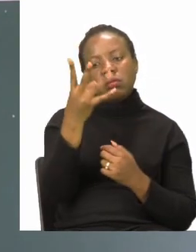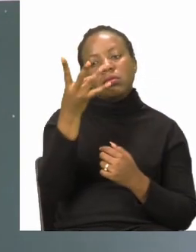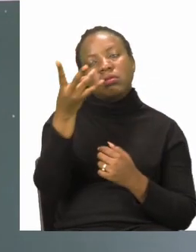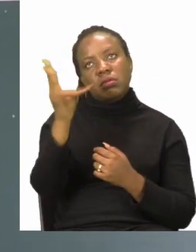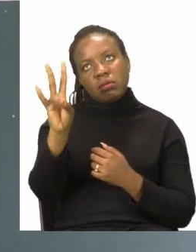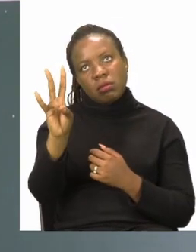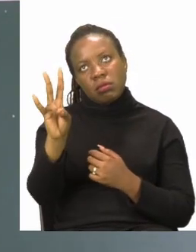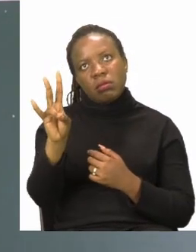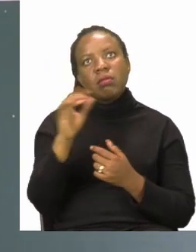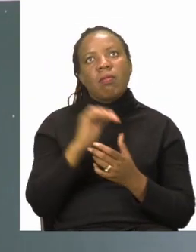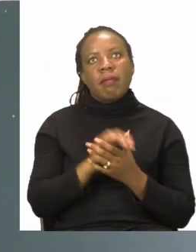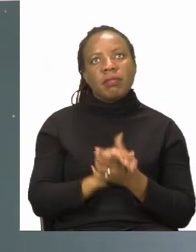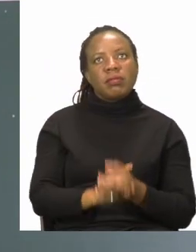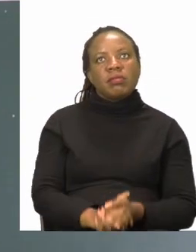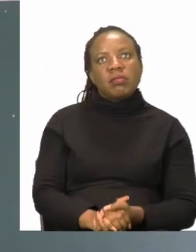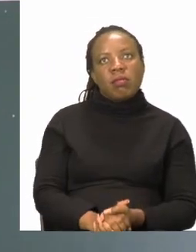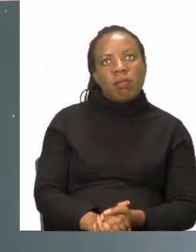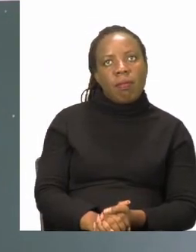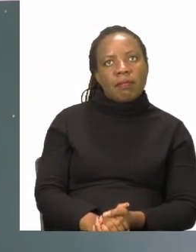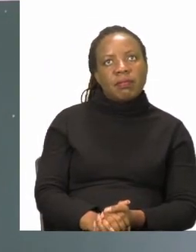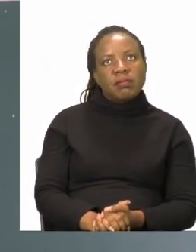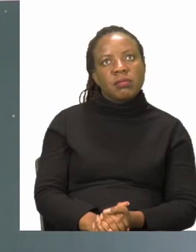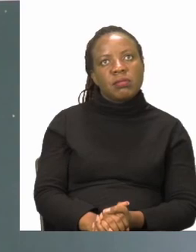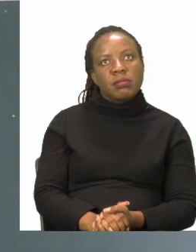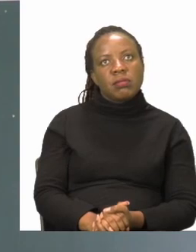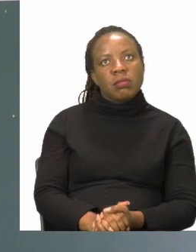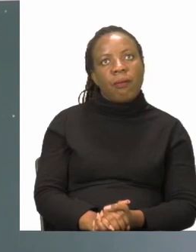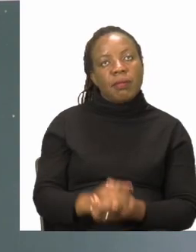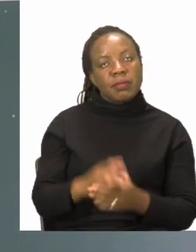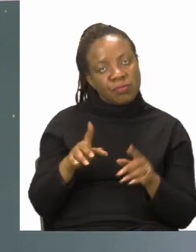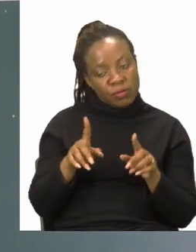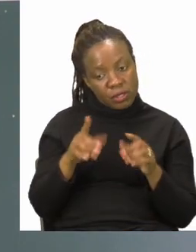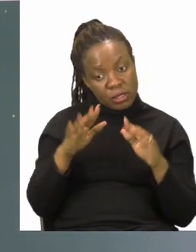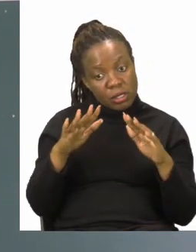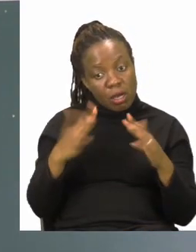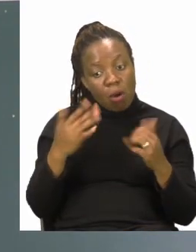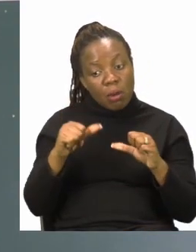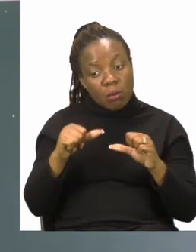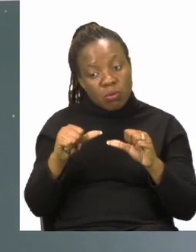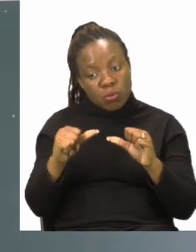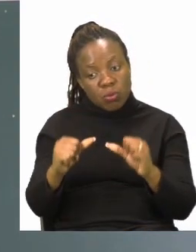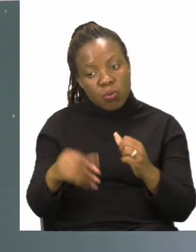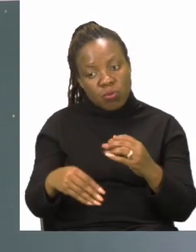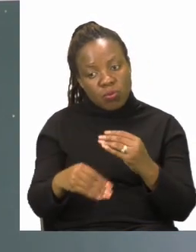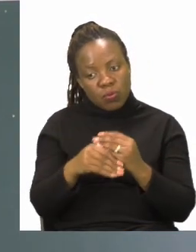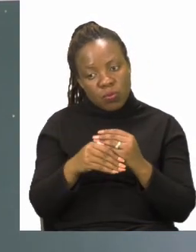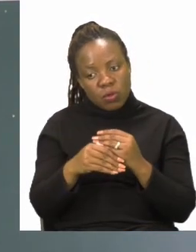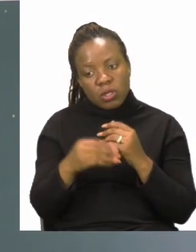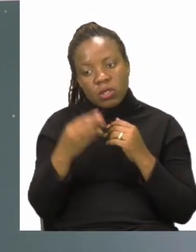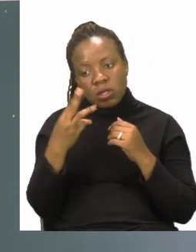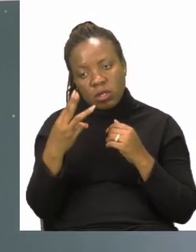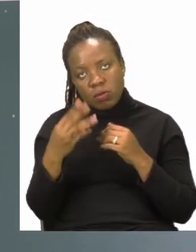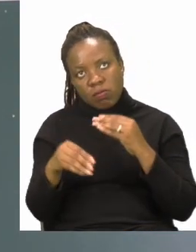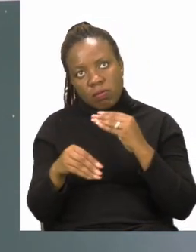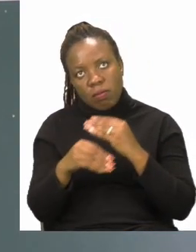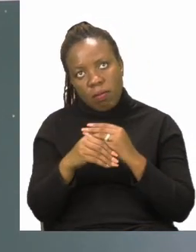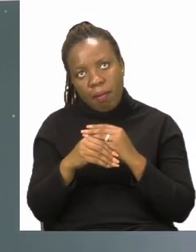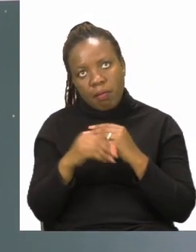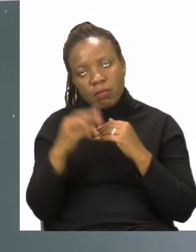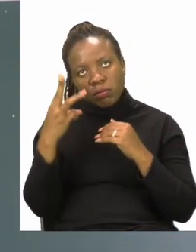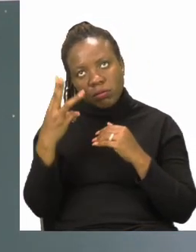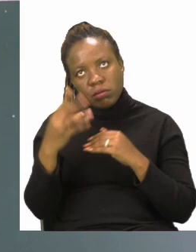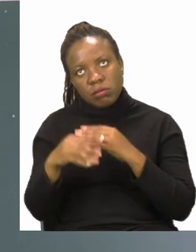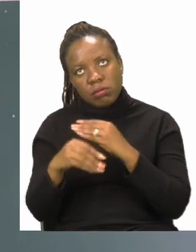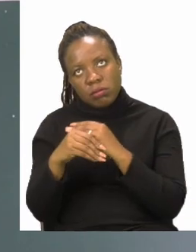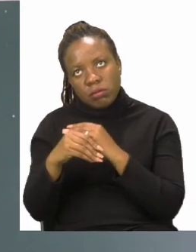27. So this is how we will count on in threes.